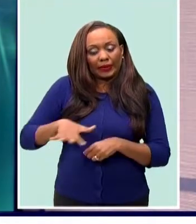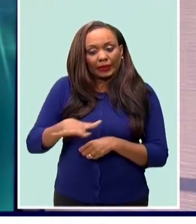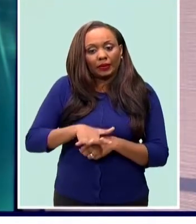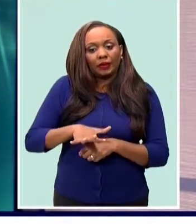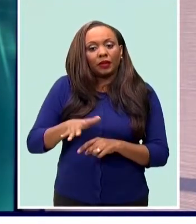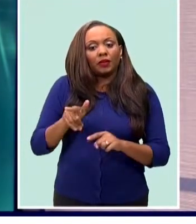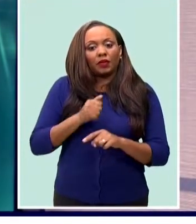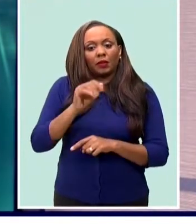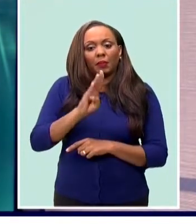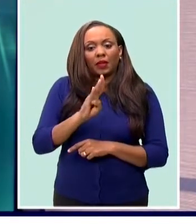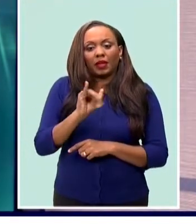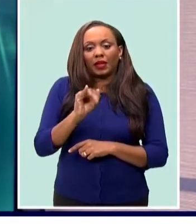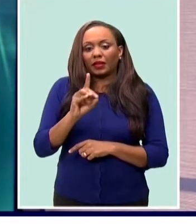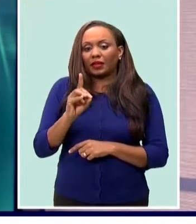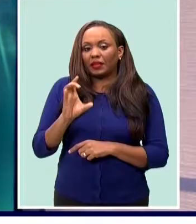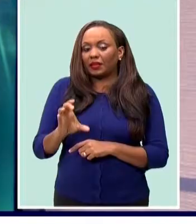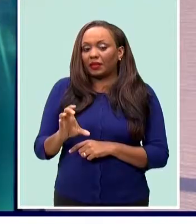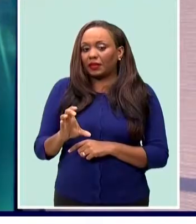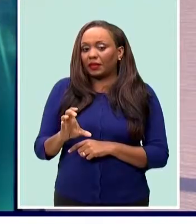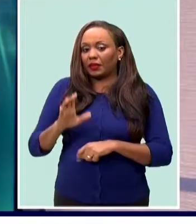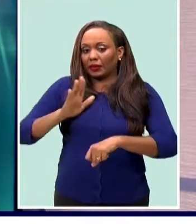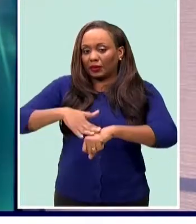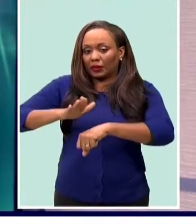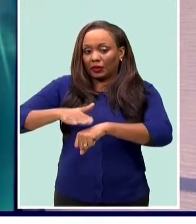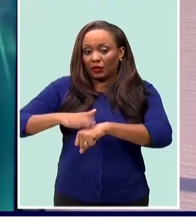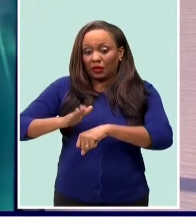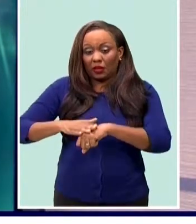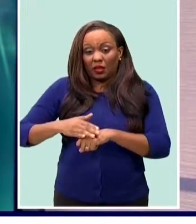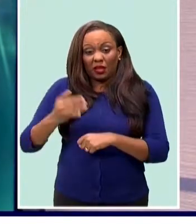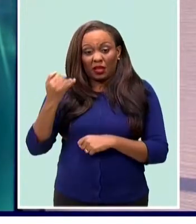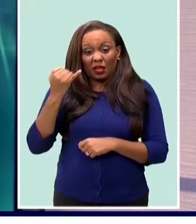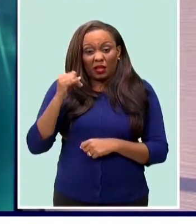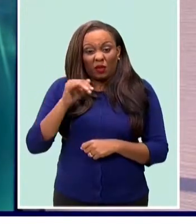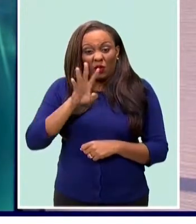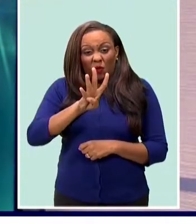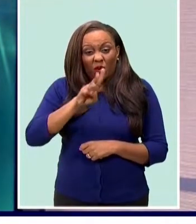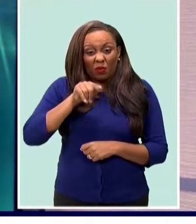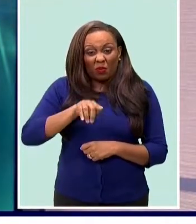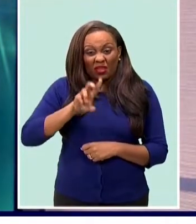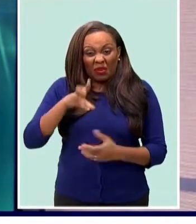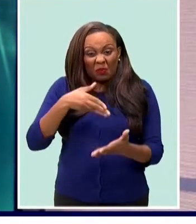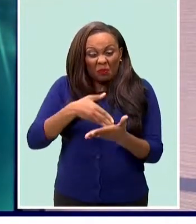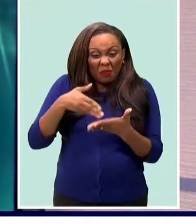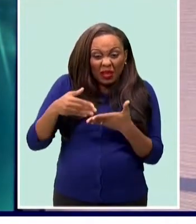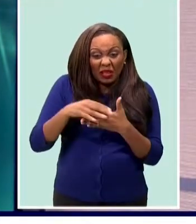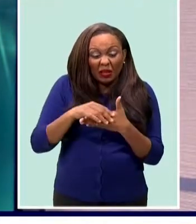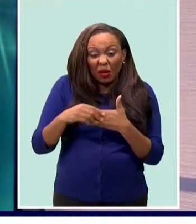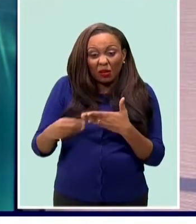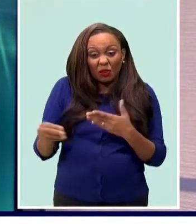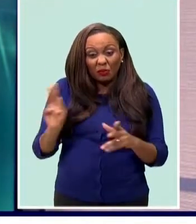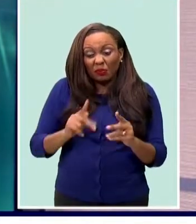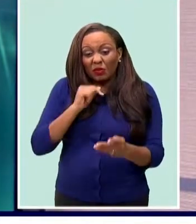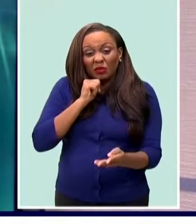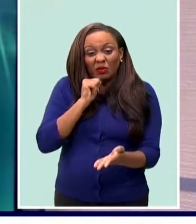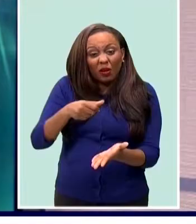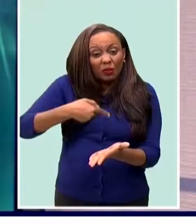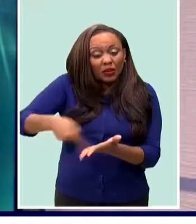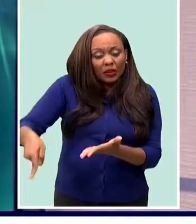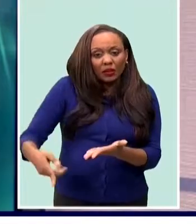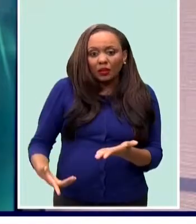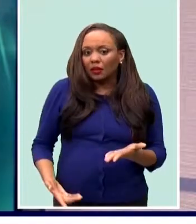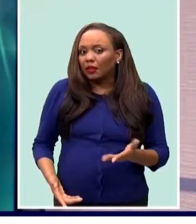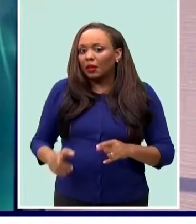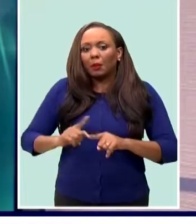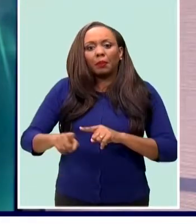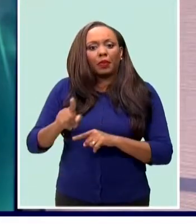notice. If you are contributing to the $4.6 million in arrears, the corporation is coming for its money. Chief